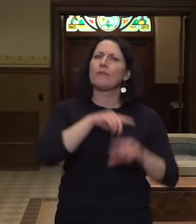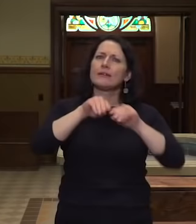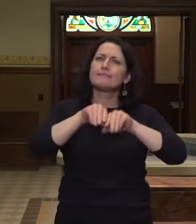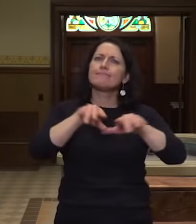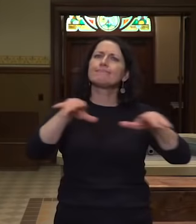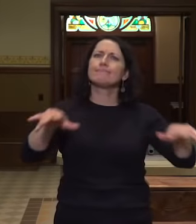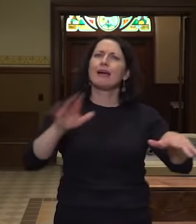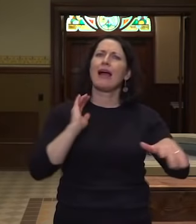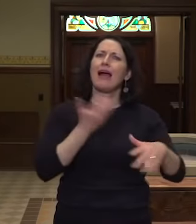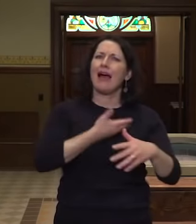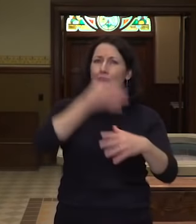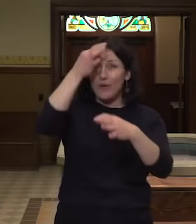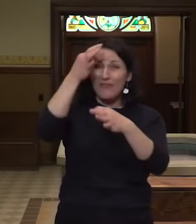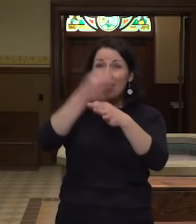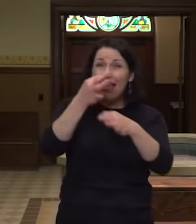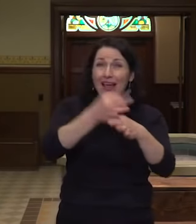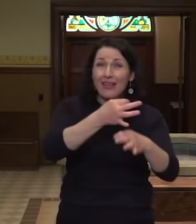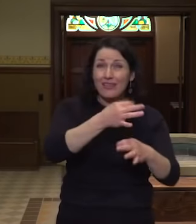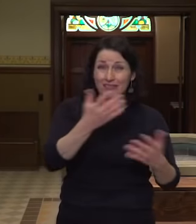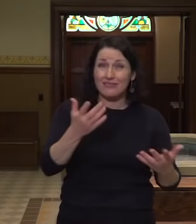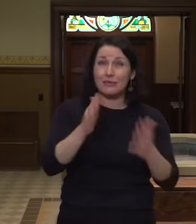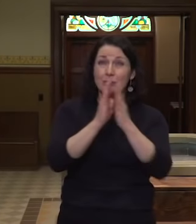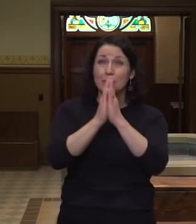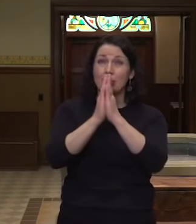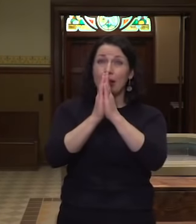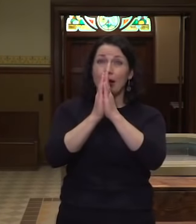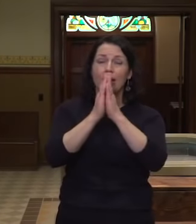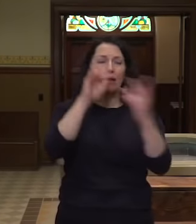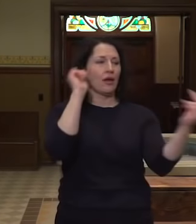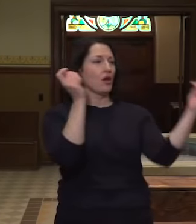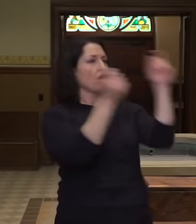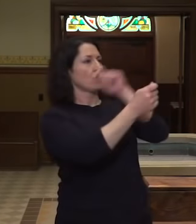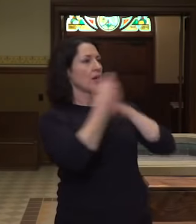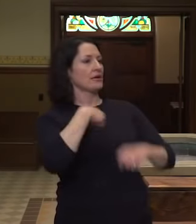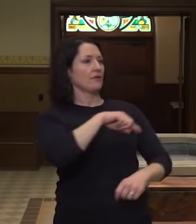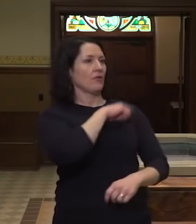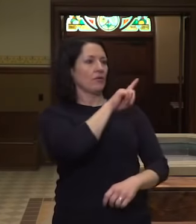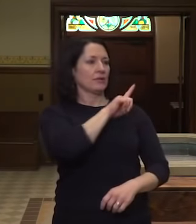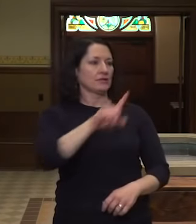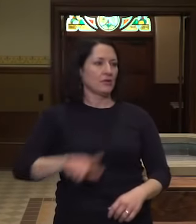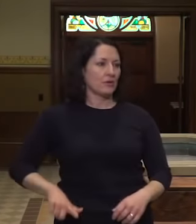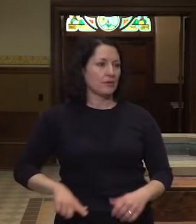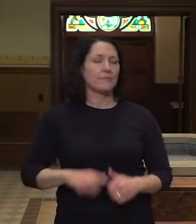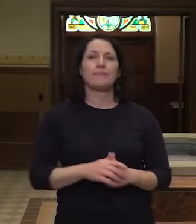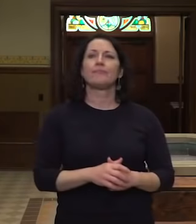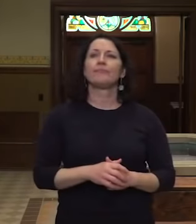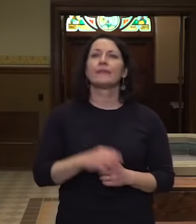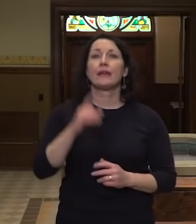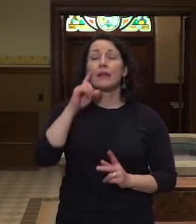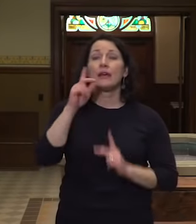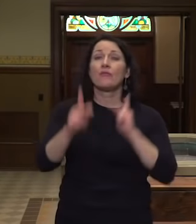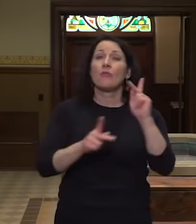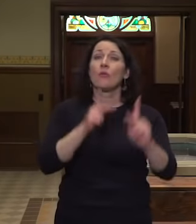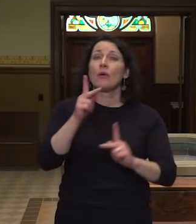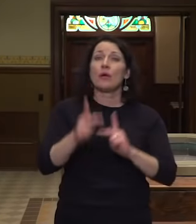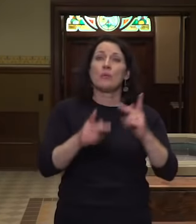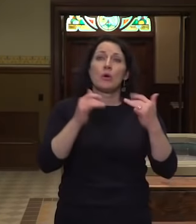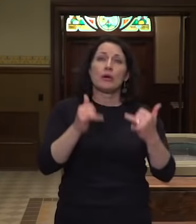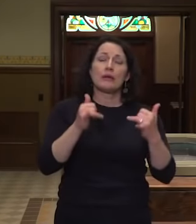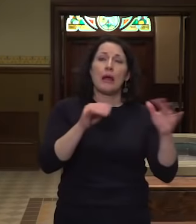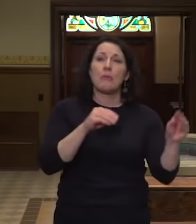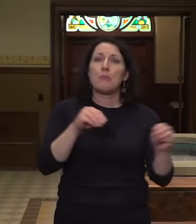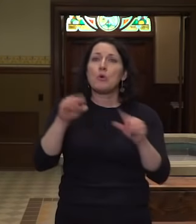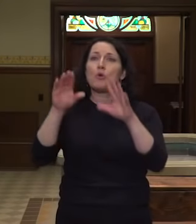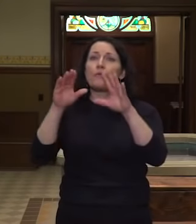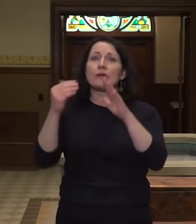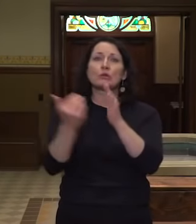this faith, we pray to the Lord. Transform us, Lord. For those in transition and moving to